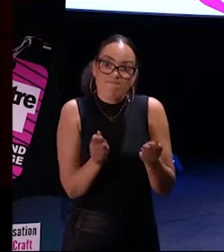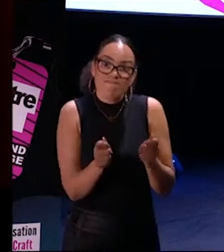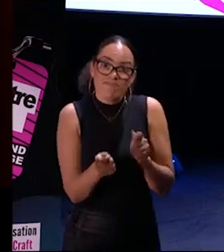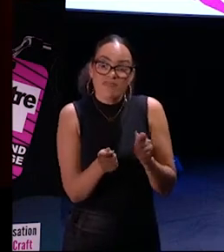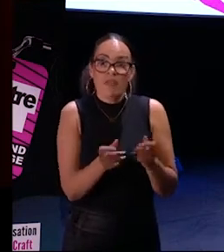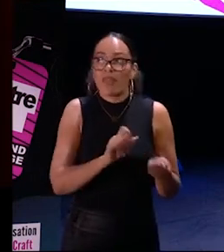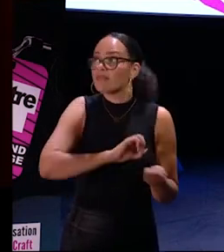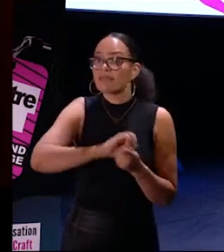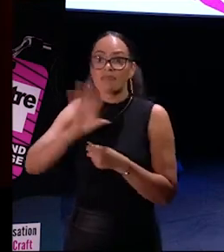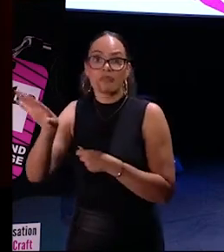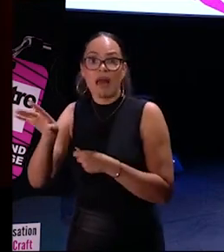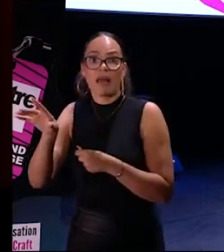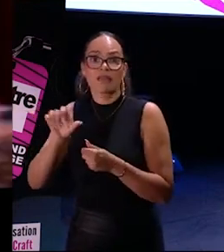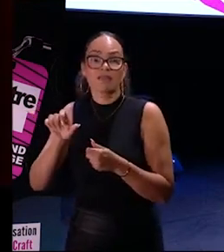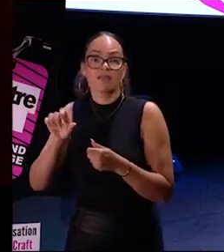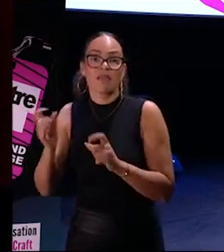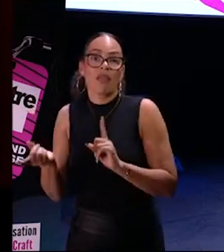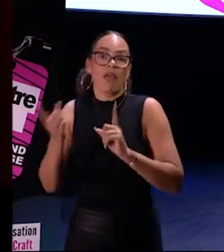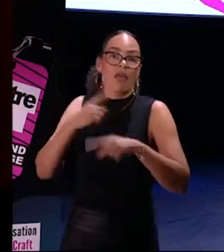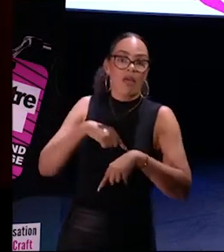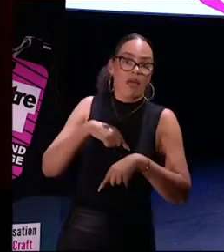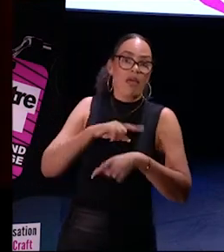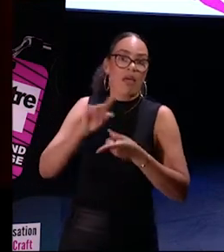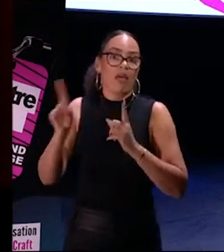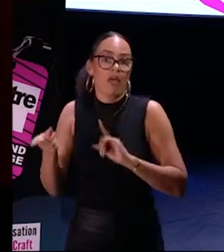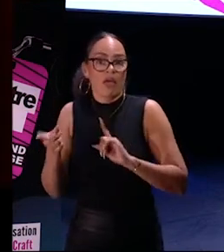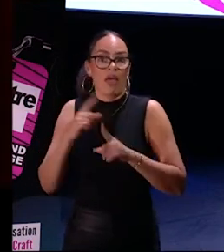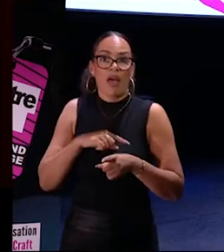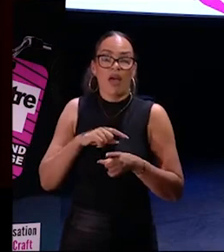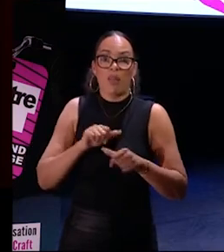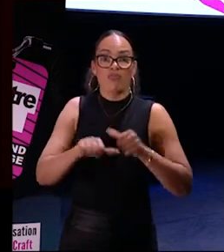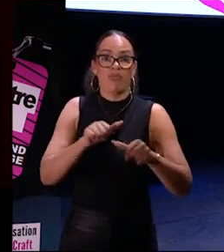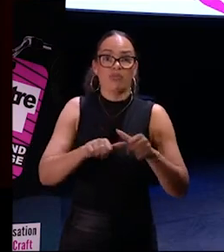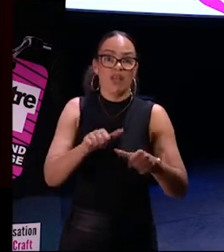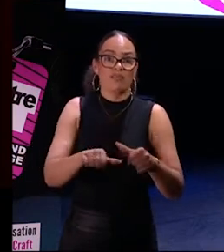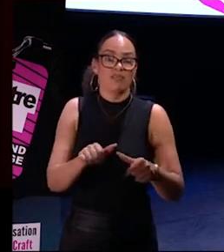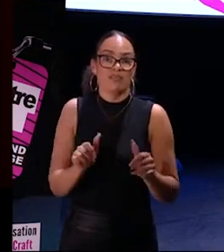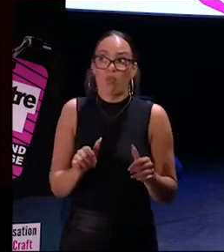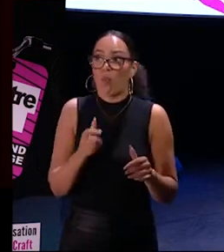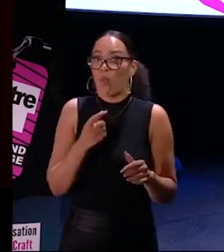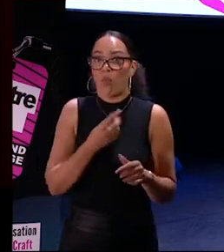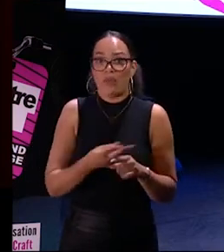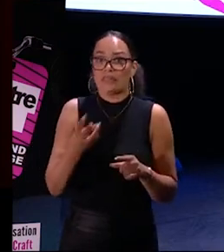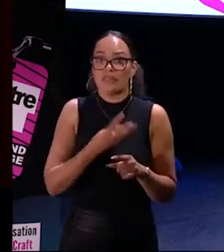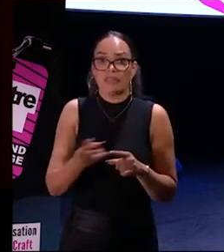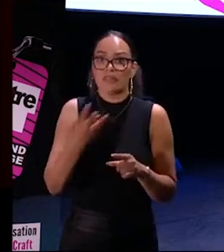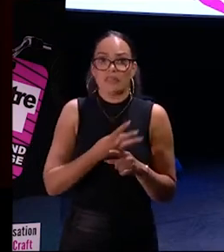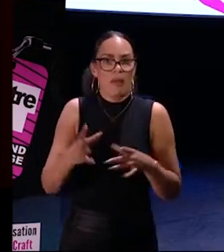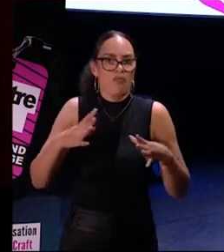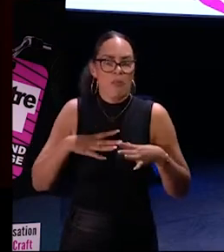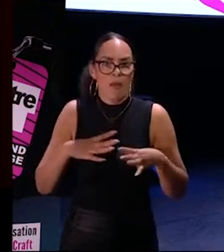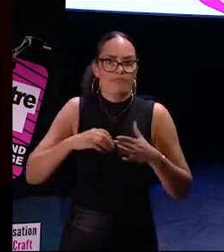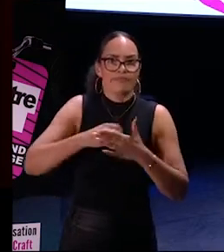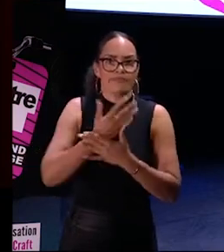back, the next day, getting another set of plans the next day and so on, and that process continued for weeks as we were preparing and developing a